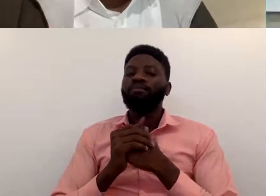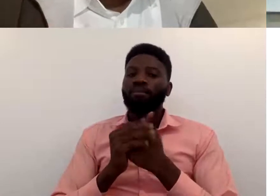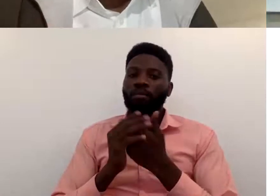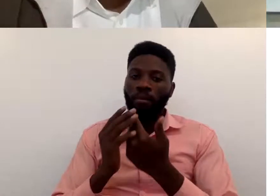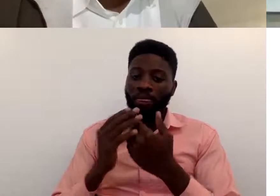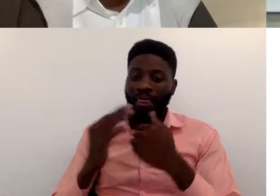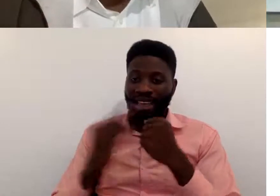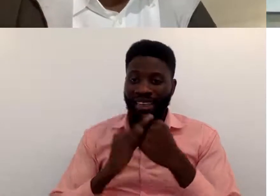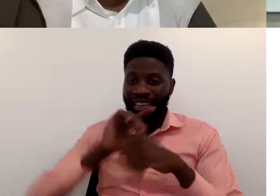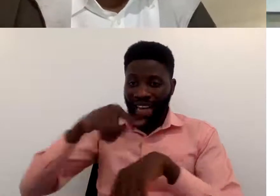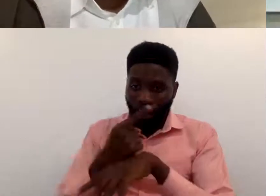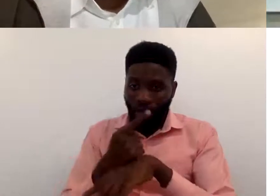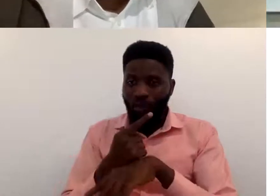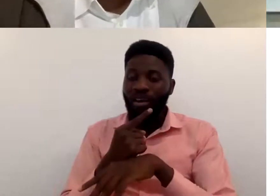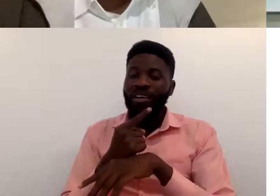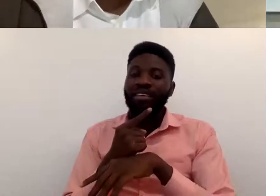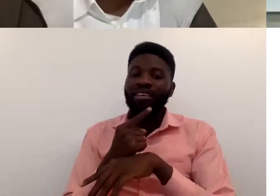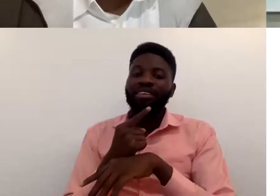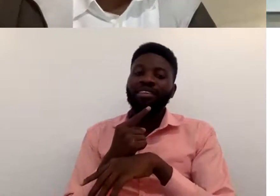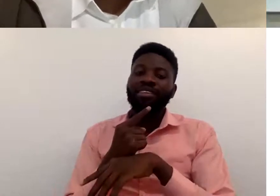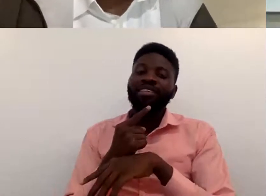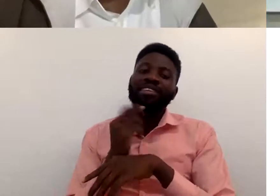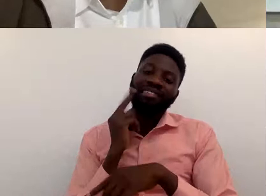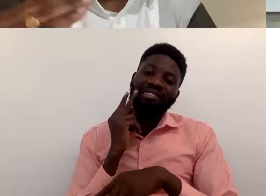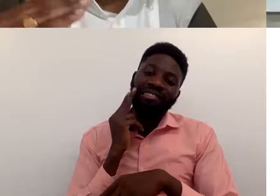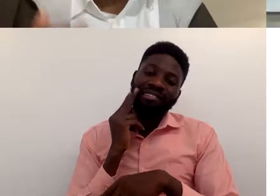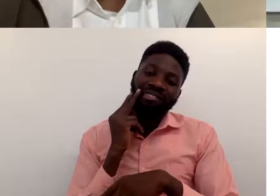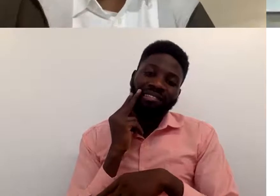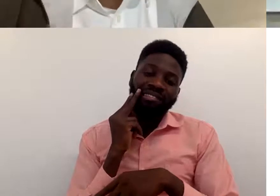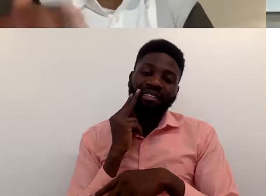8 hours every day for a full year, that's